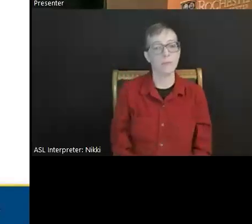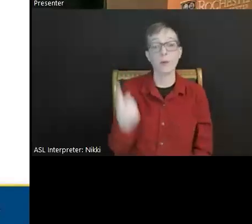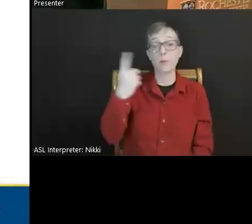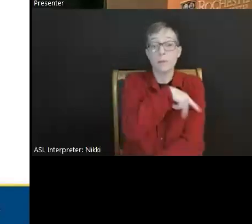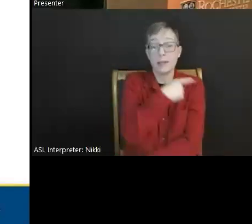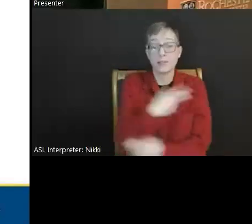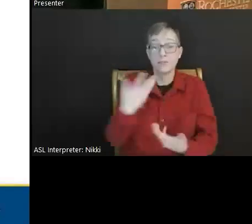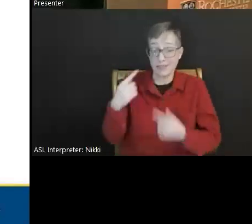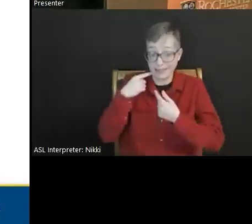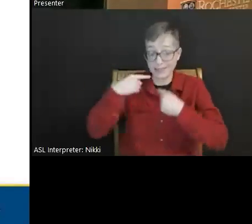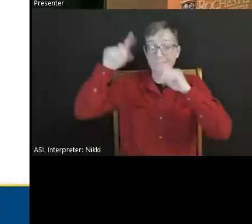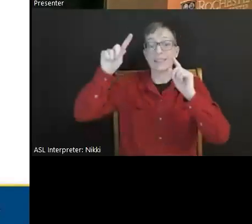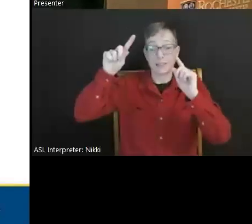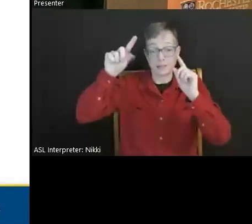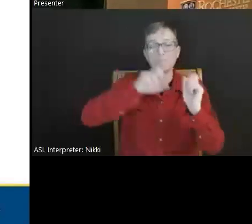clinic.